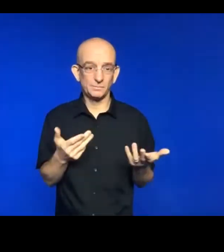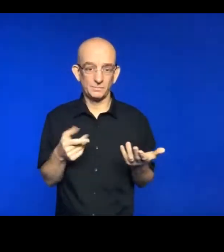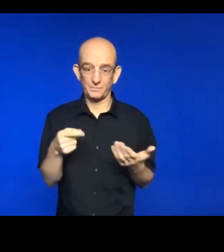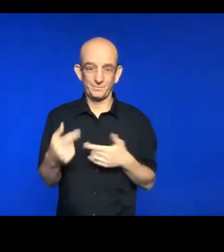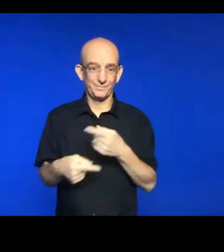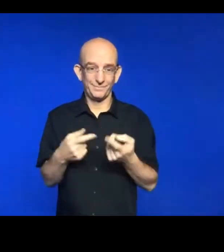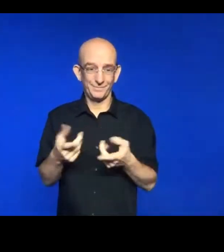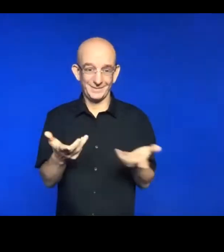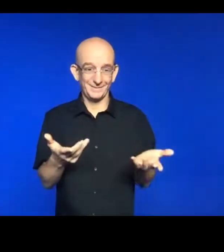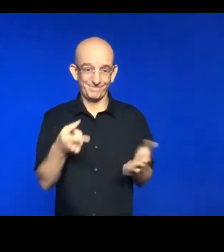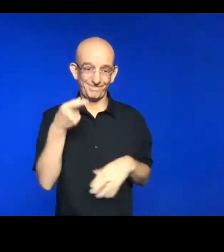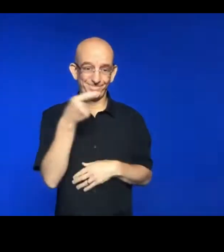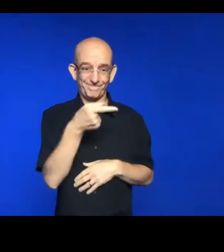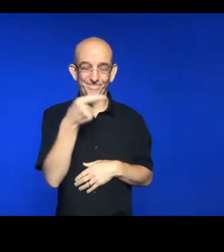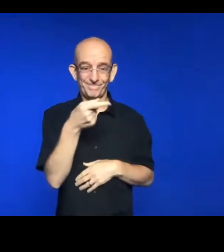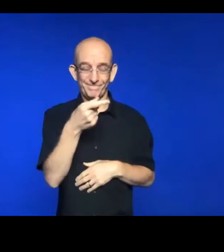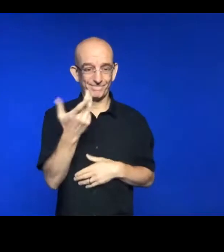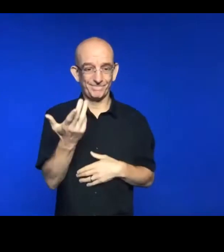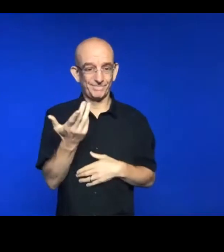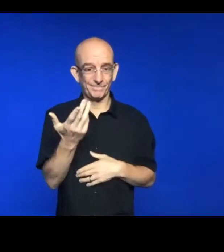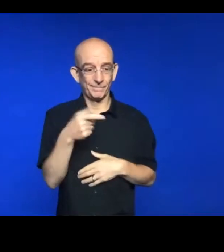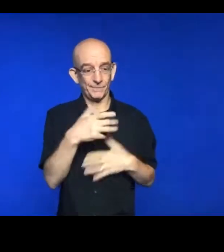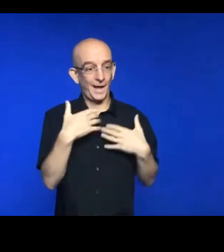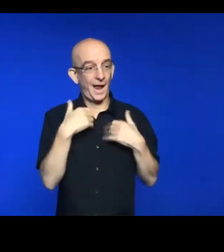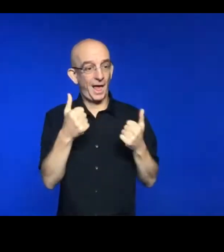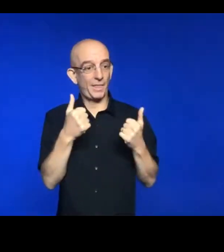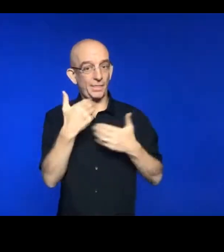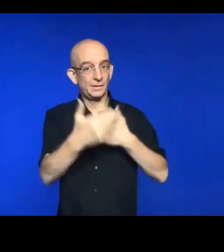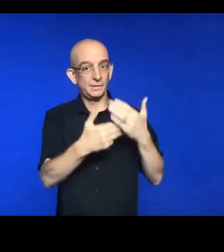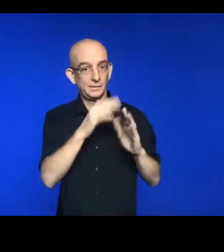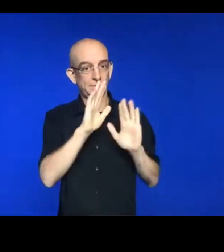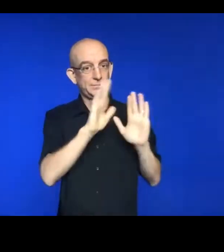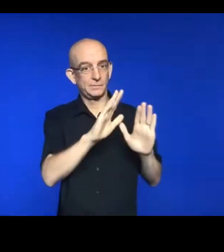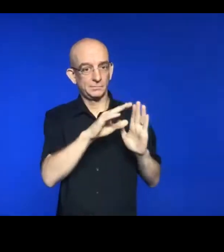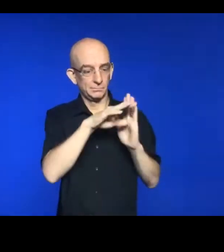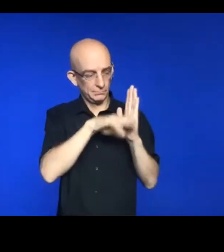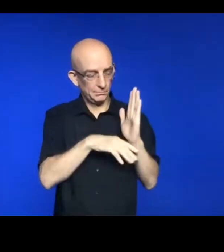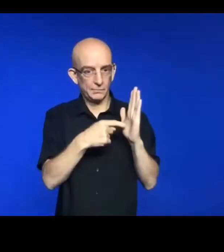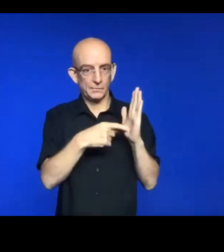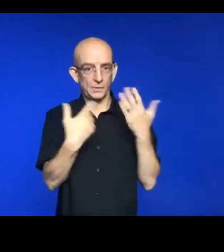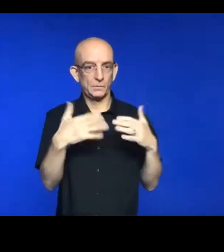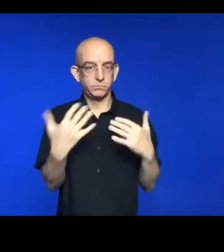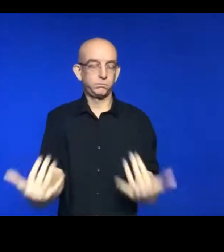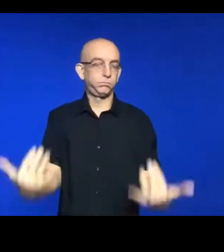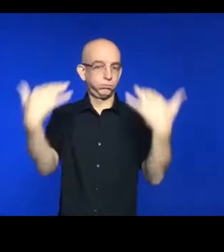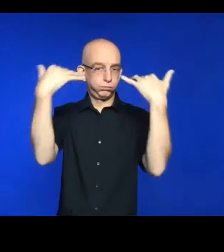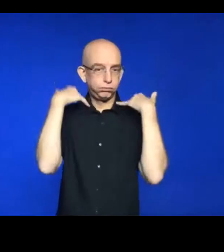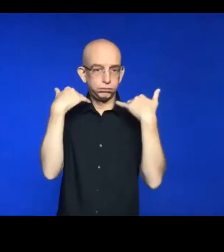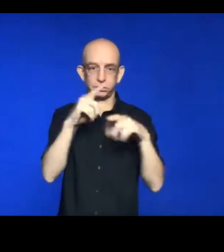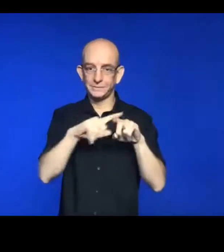has become overburdened in the efforts to provide care to large numbers of